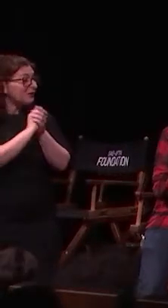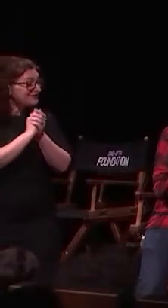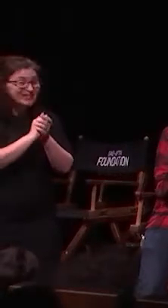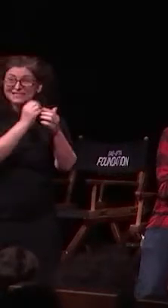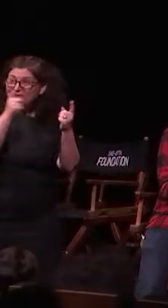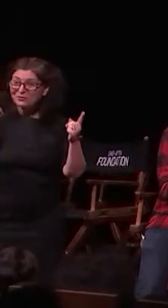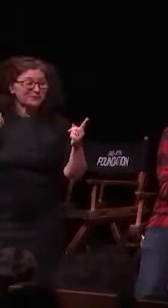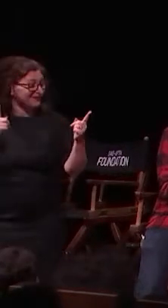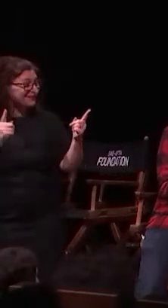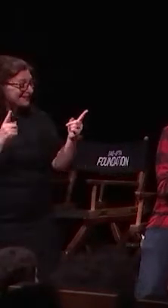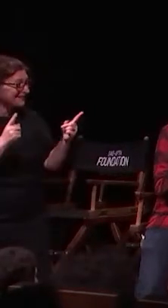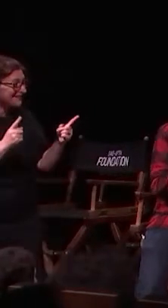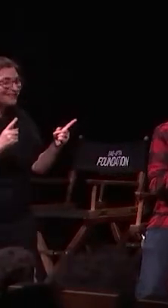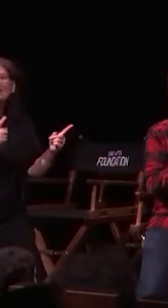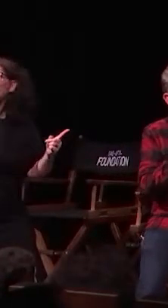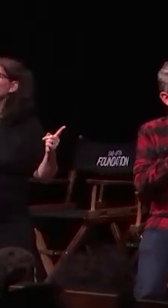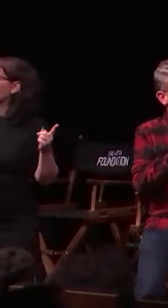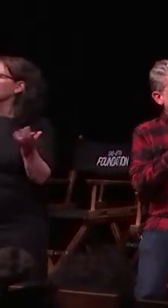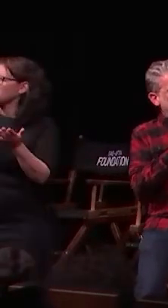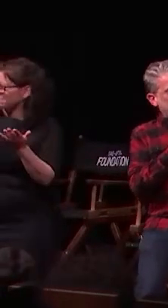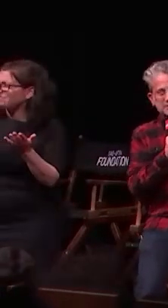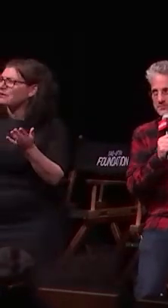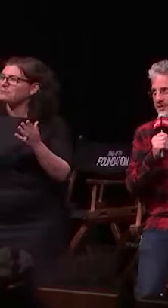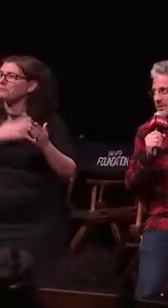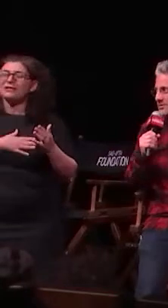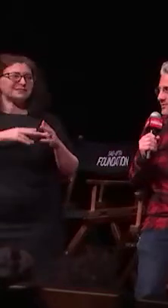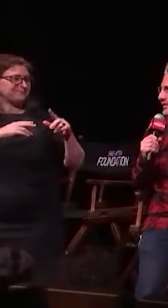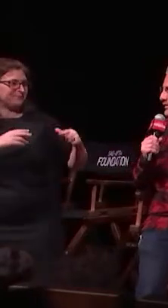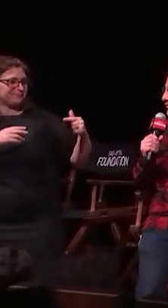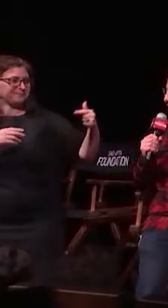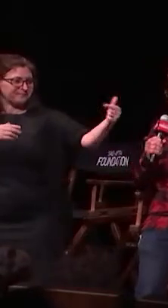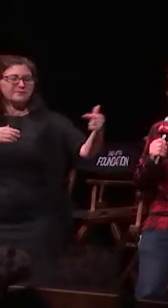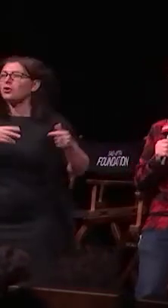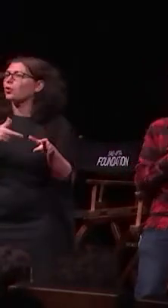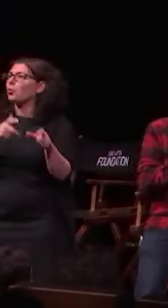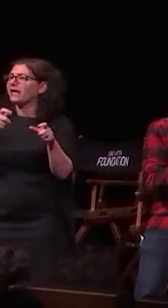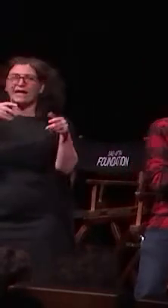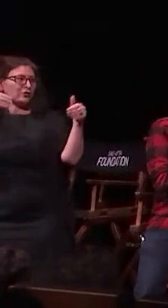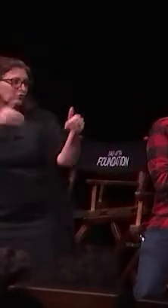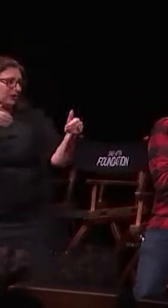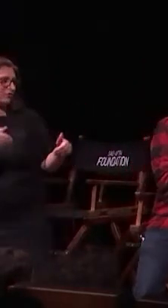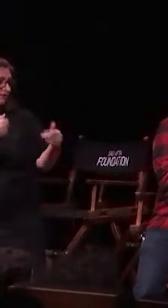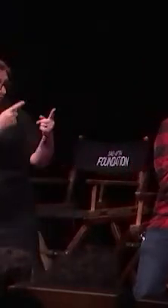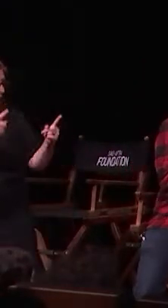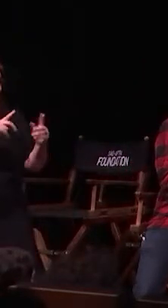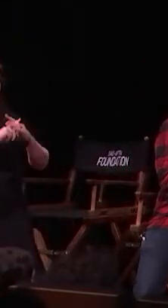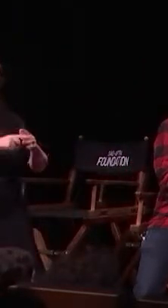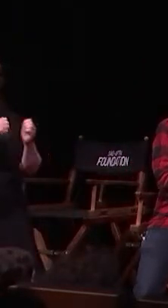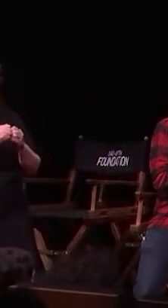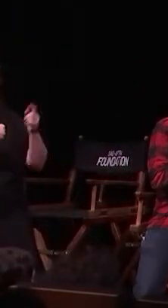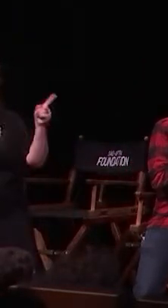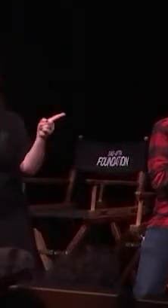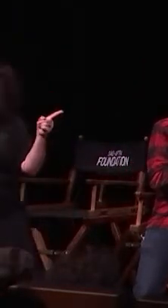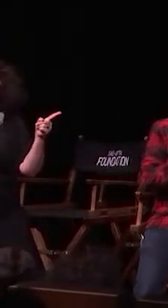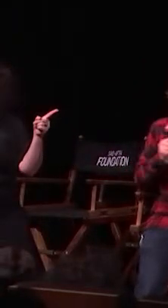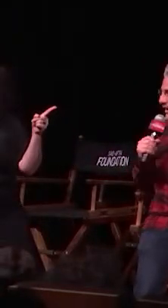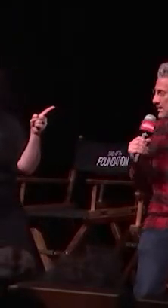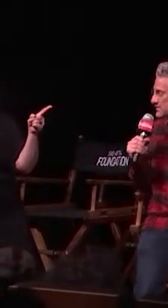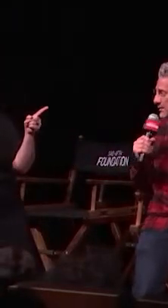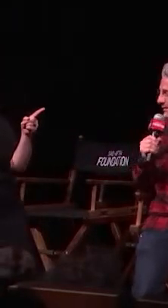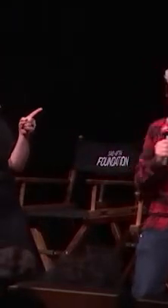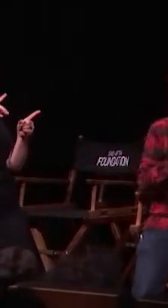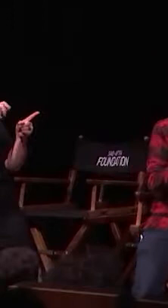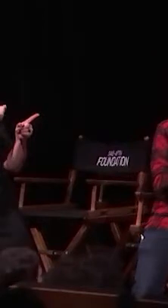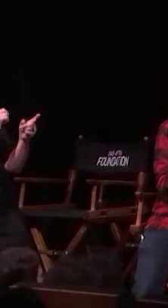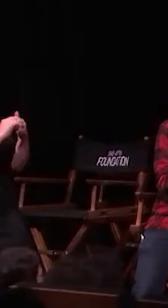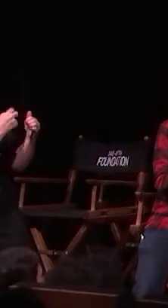Congratulations, everyone. So let's go down the row and maybe do a quick introduction of everyone, beginning with Melina. Is